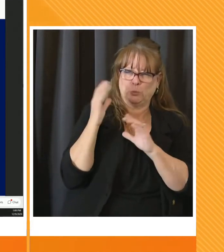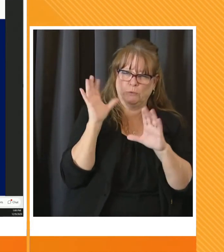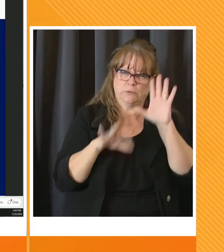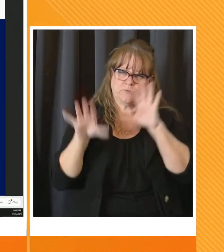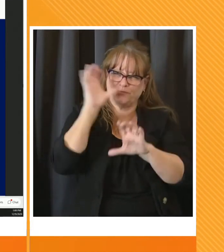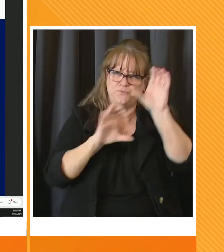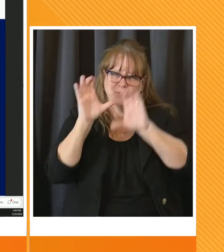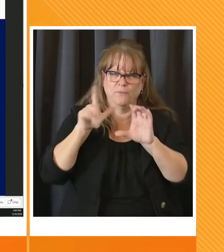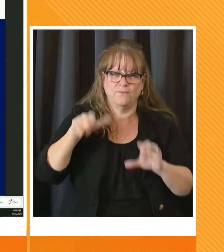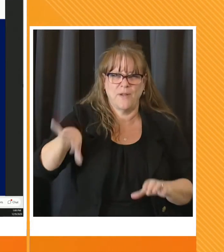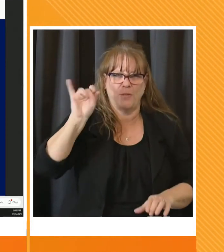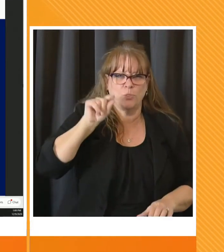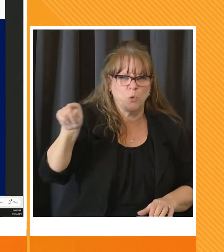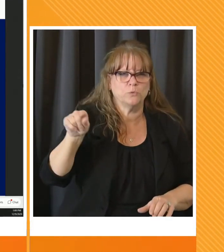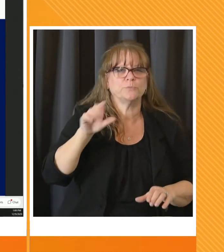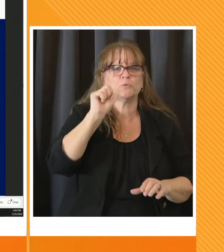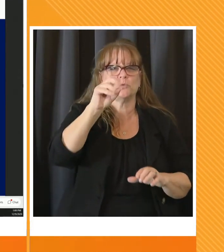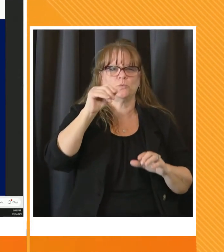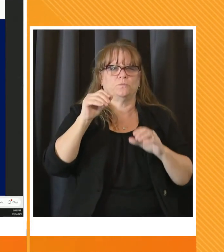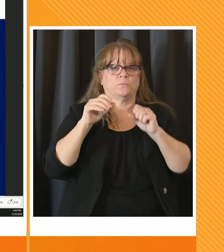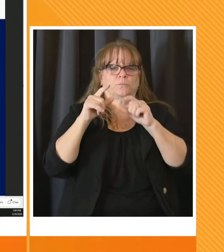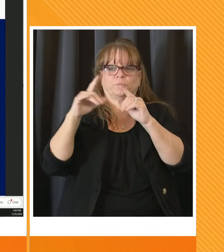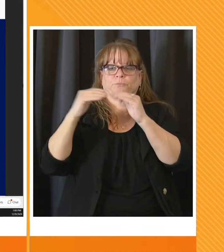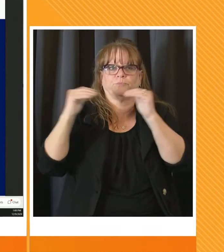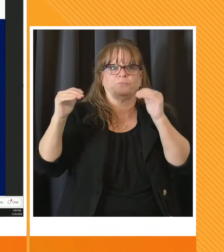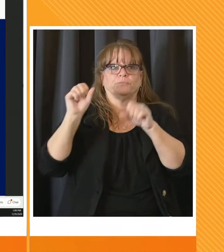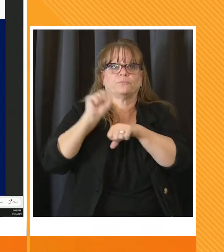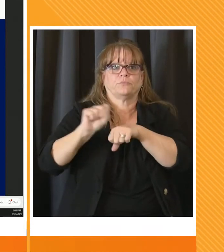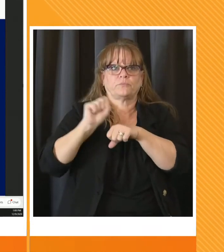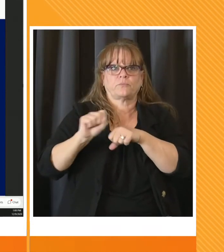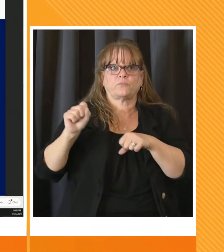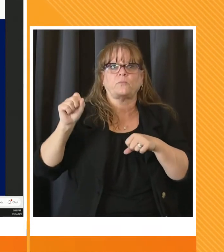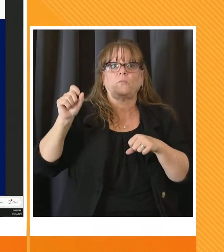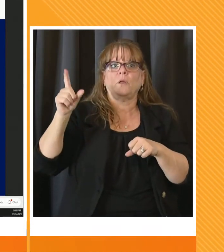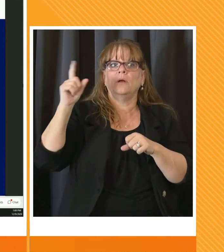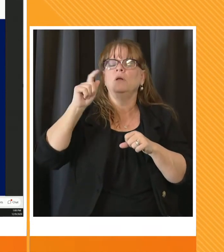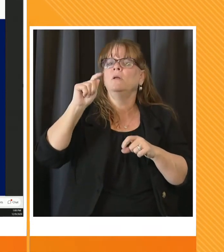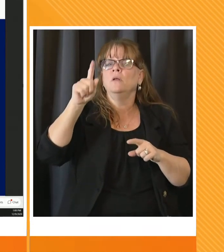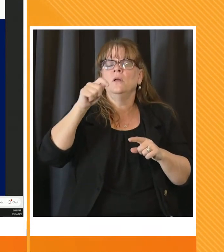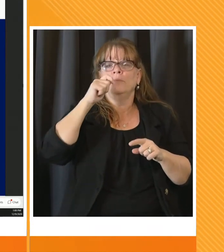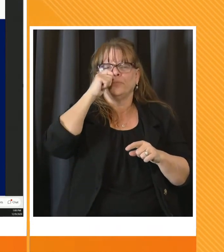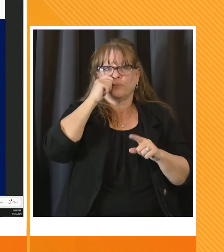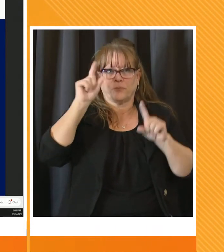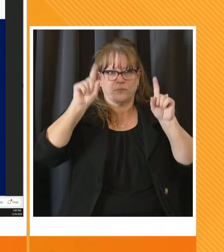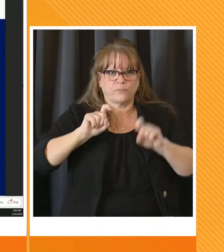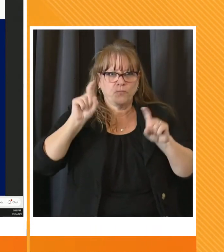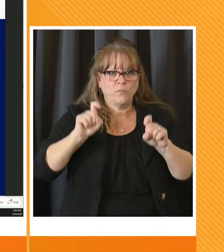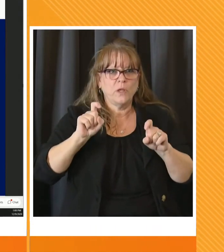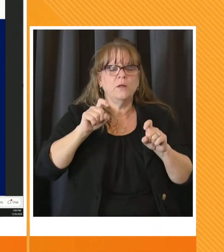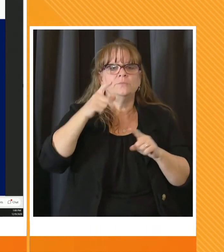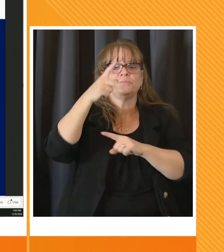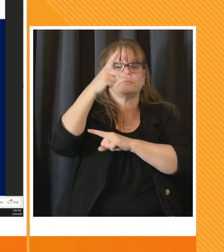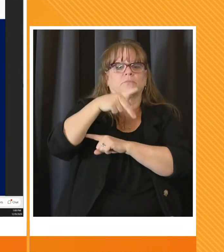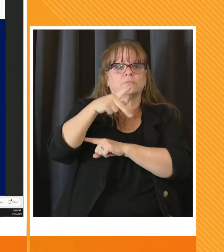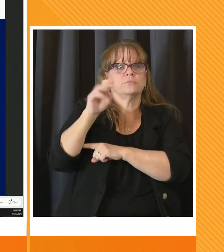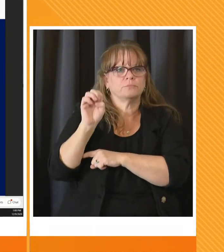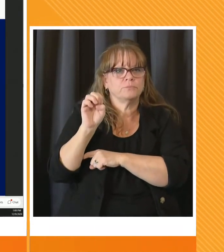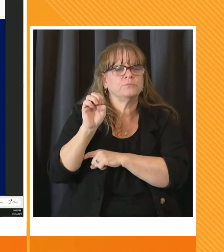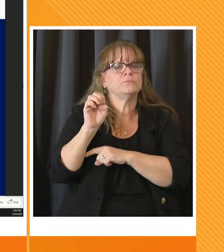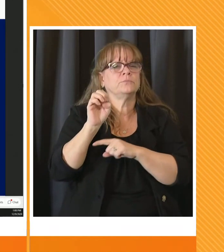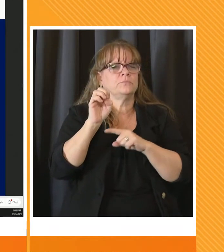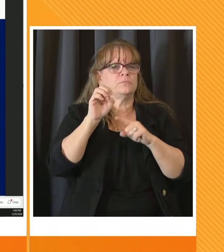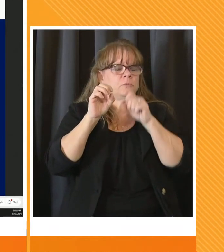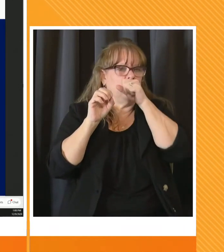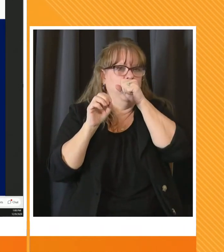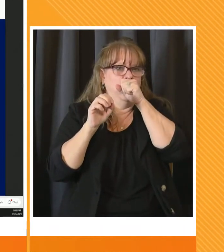of swabs and PPE that will allow us to continue testing for the next calendar year. All Coloradans have pitched in to